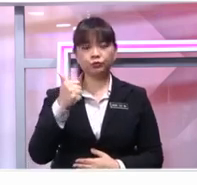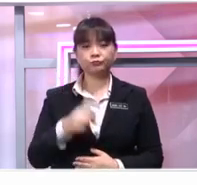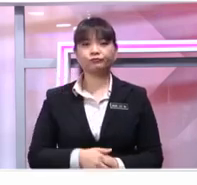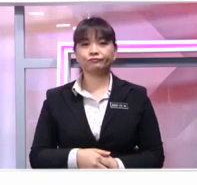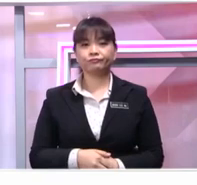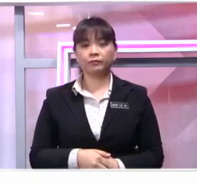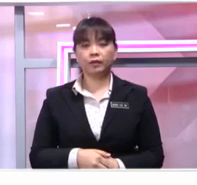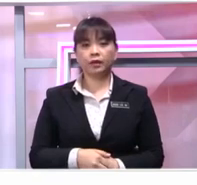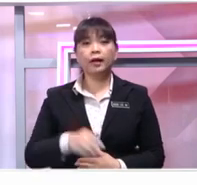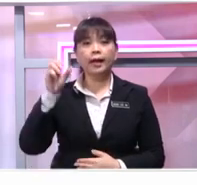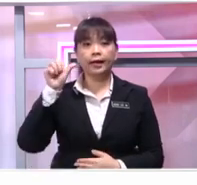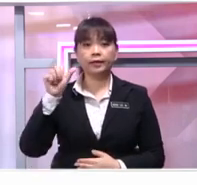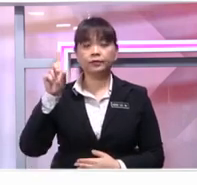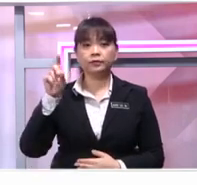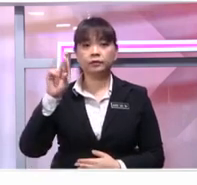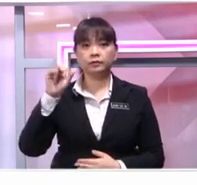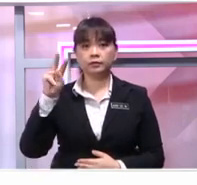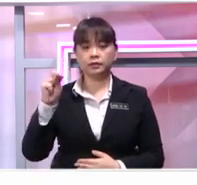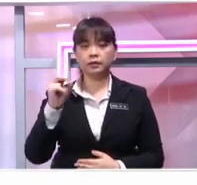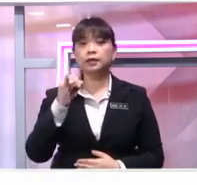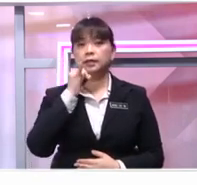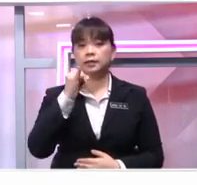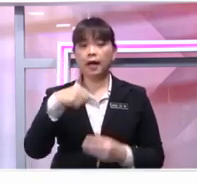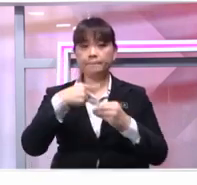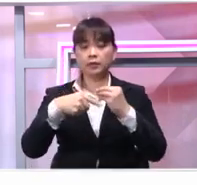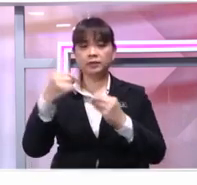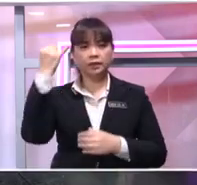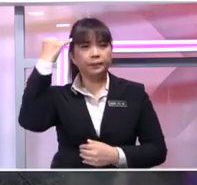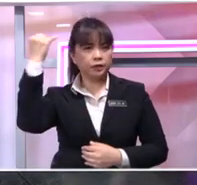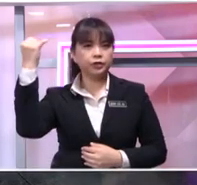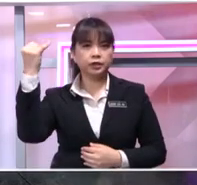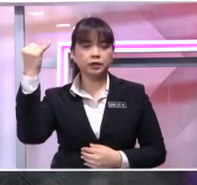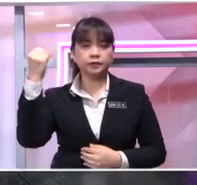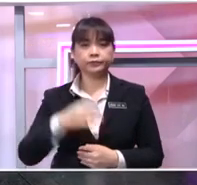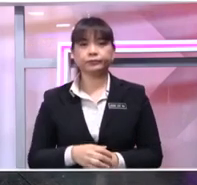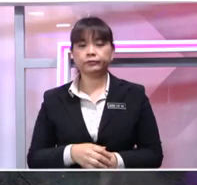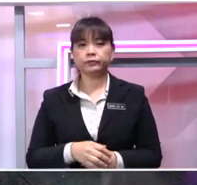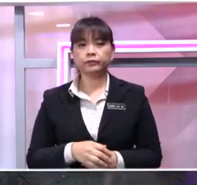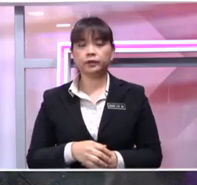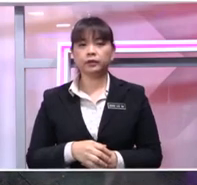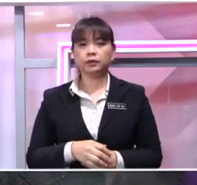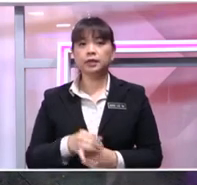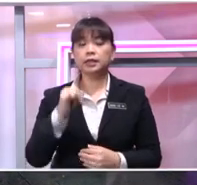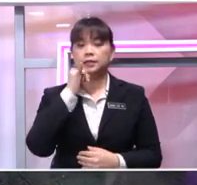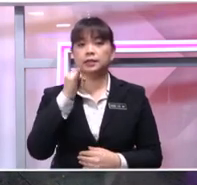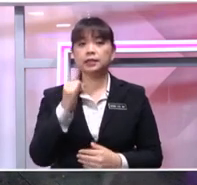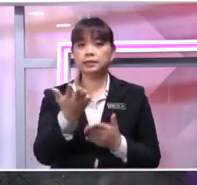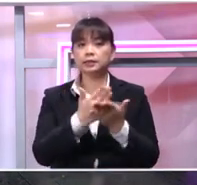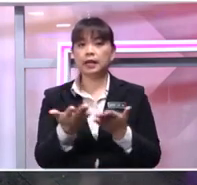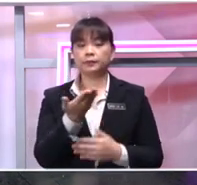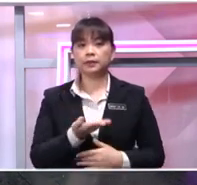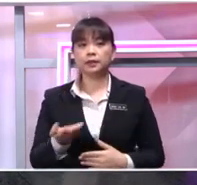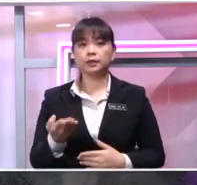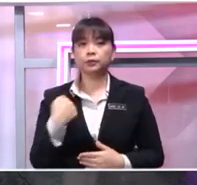Imagine that. So Adrian is concerning about the invasion of privacy. Yes. Mm-hmm. It's something that you should